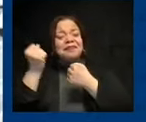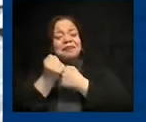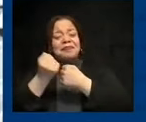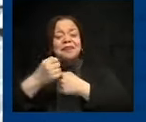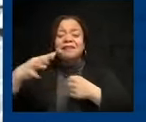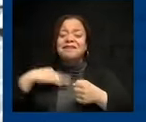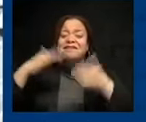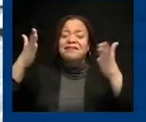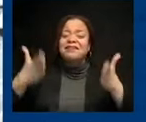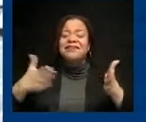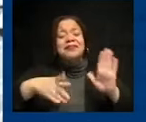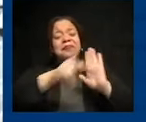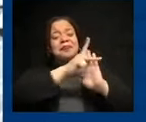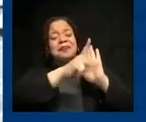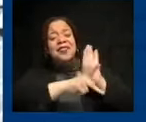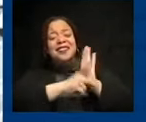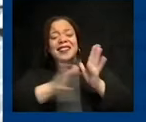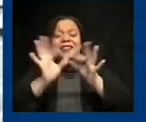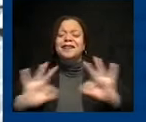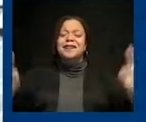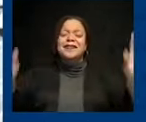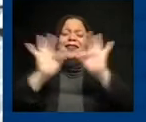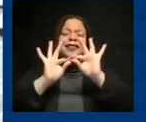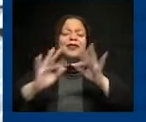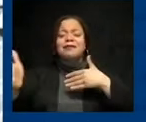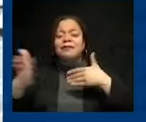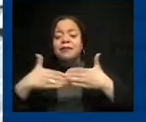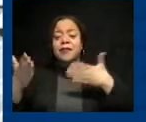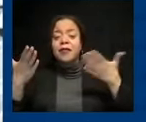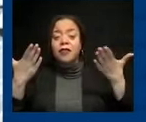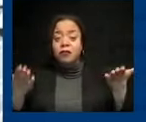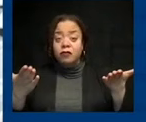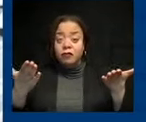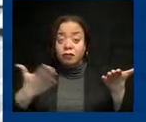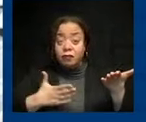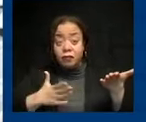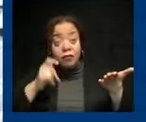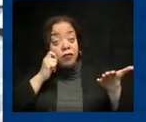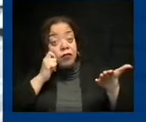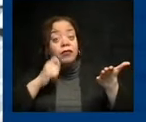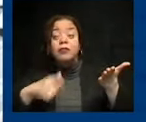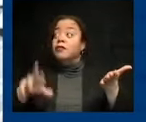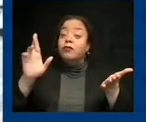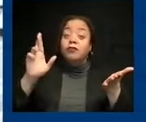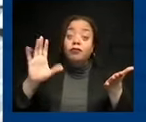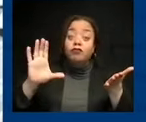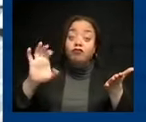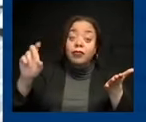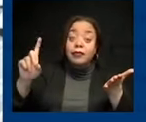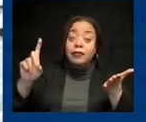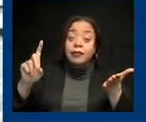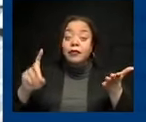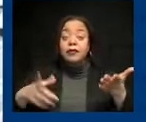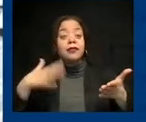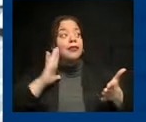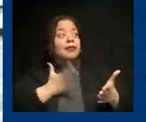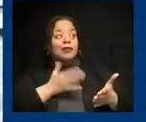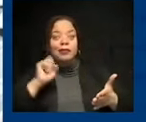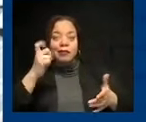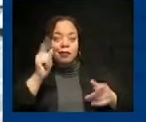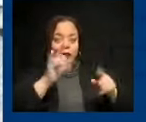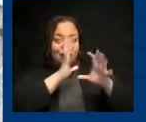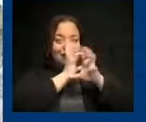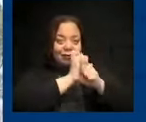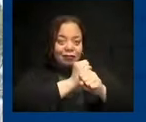no matter our race, our creed, sexual orientation, or income bracket. In just the